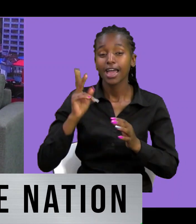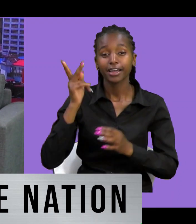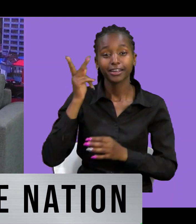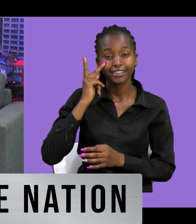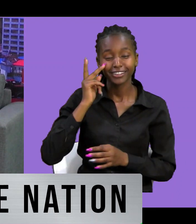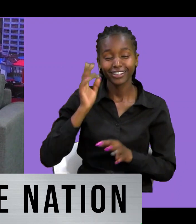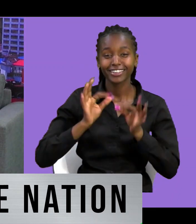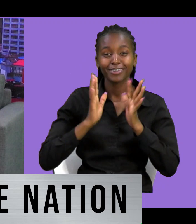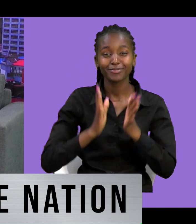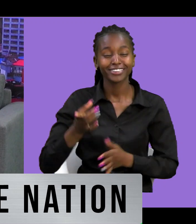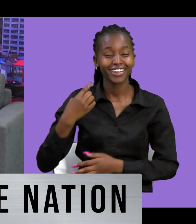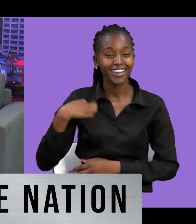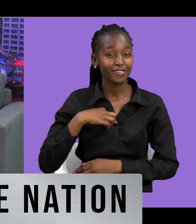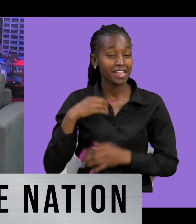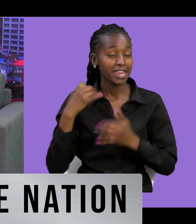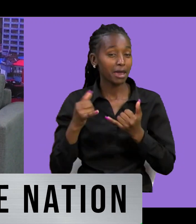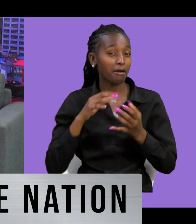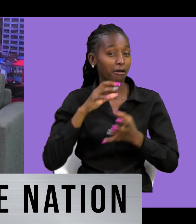language interpreter.